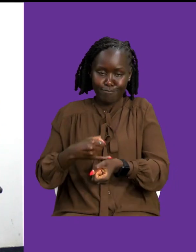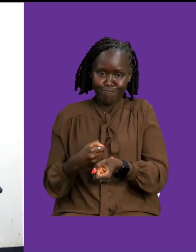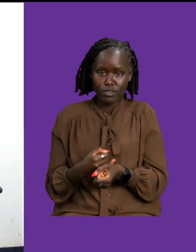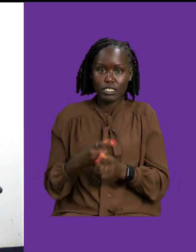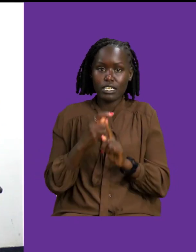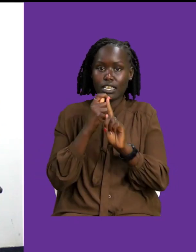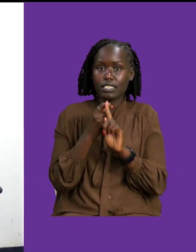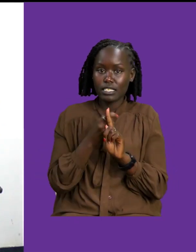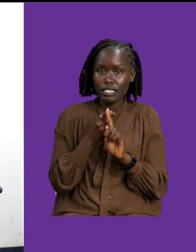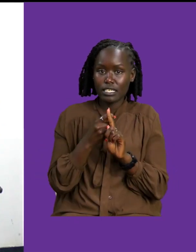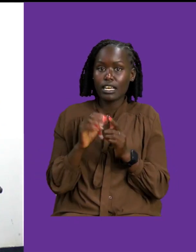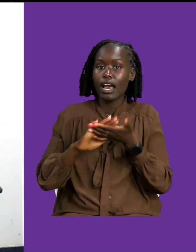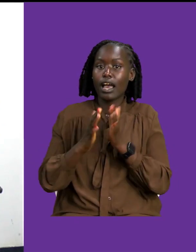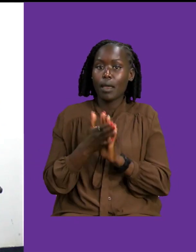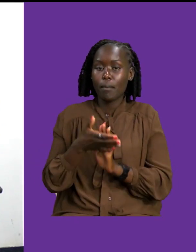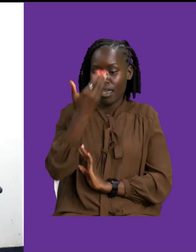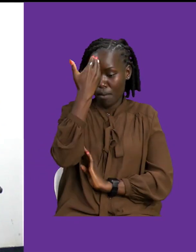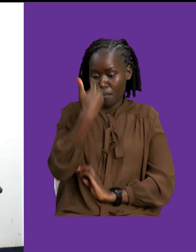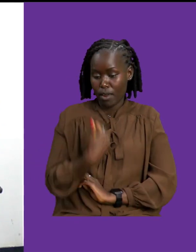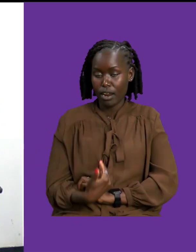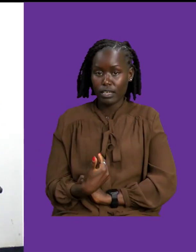that's when I became paralyzed.